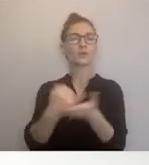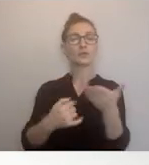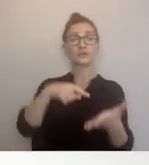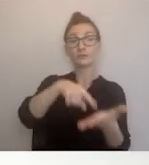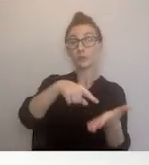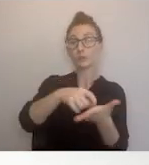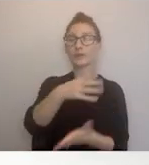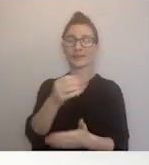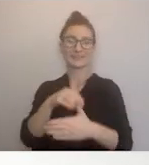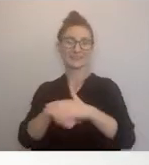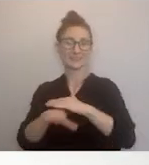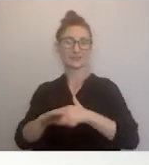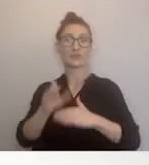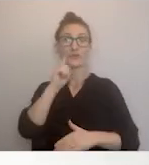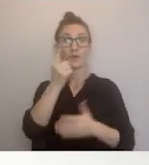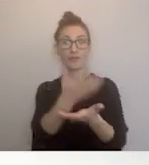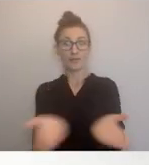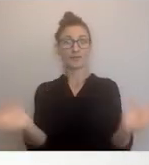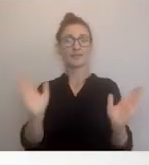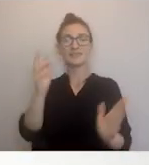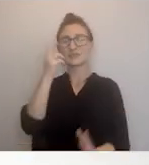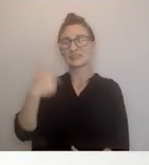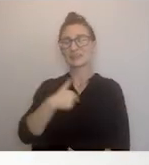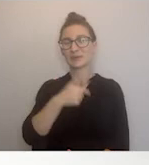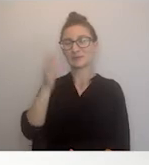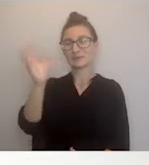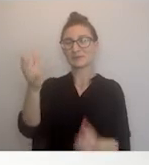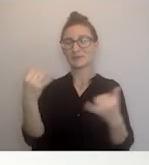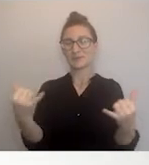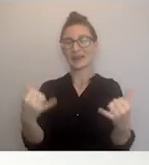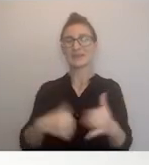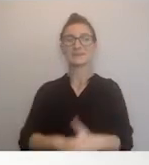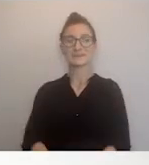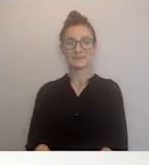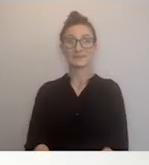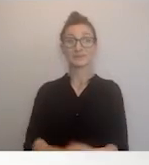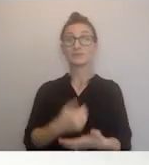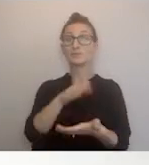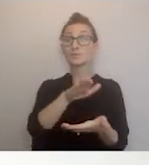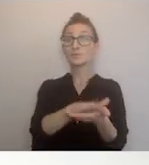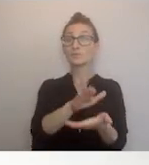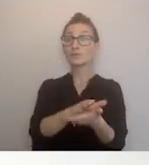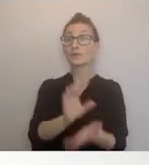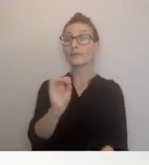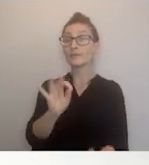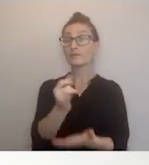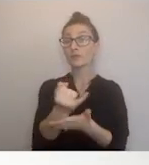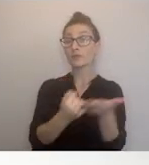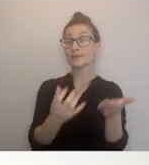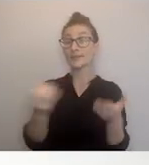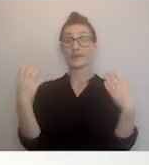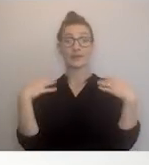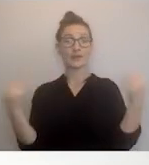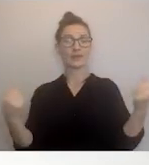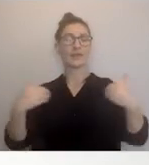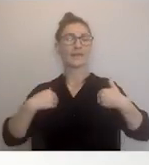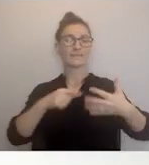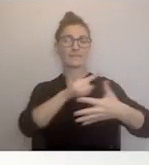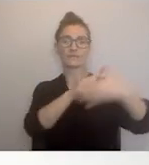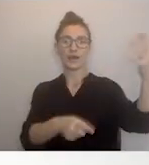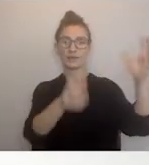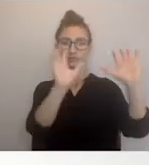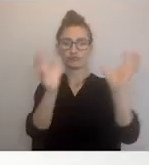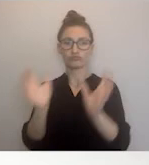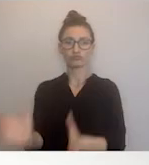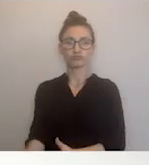arts affordable and accessible to all, which is why we are presenting here today. The School of Arts and Health has 5 main facets. So this